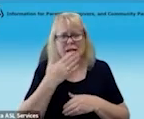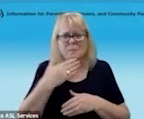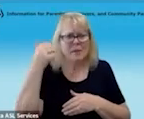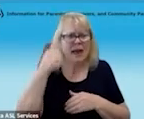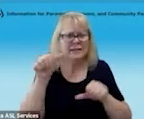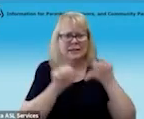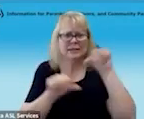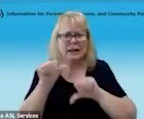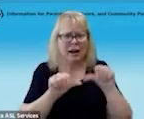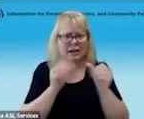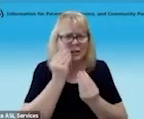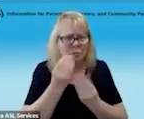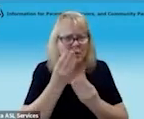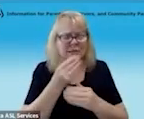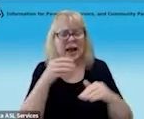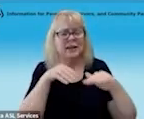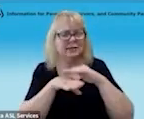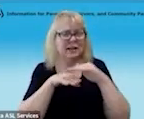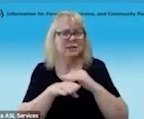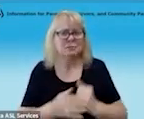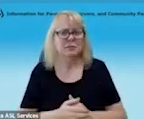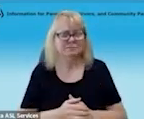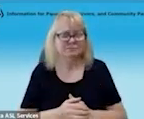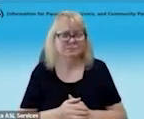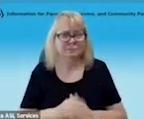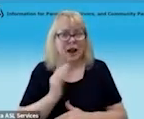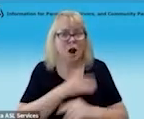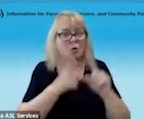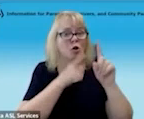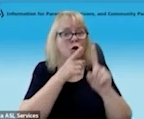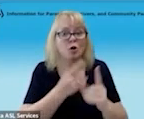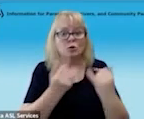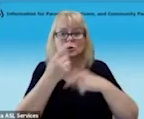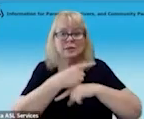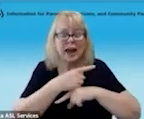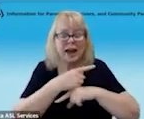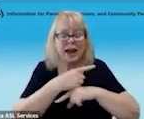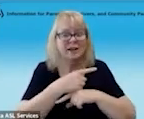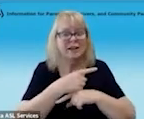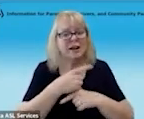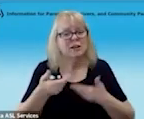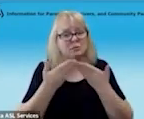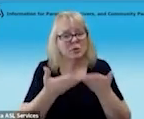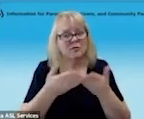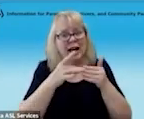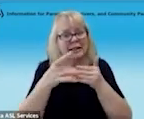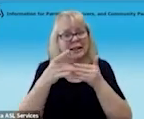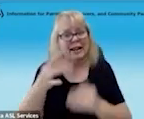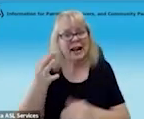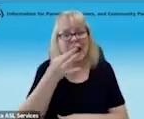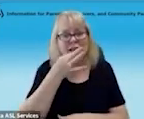leading experts available to you to provide credible information and answer your